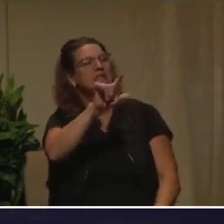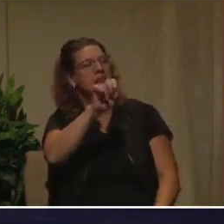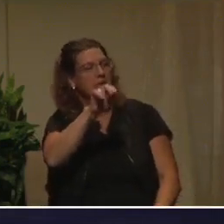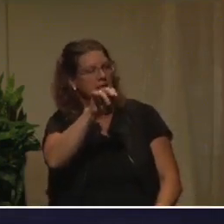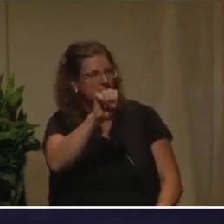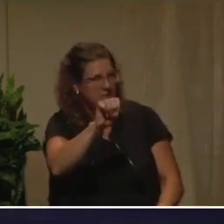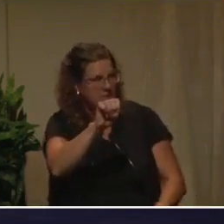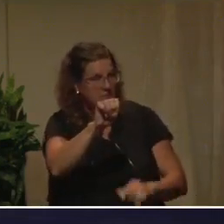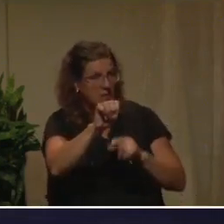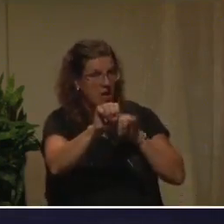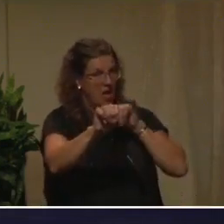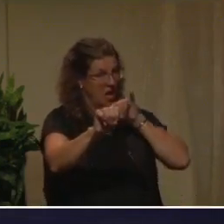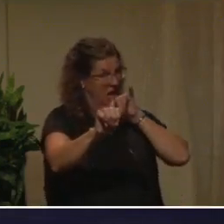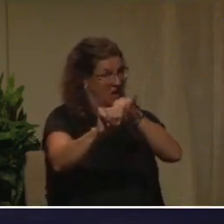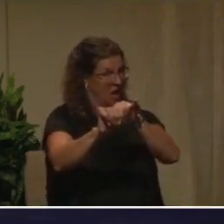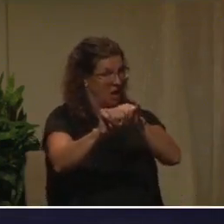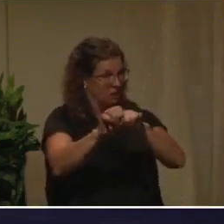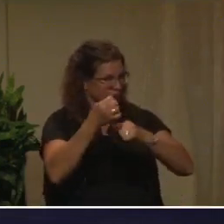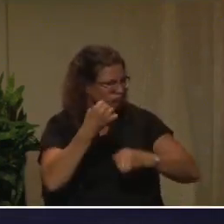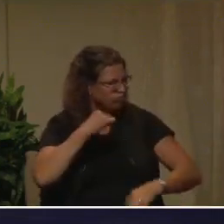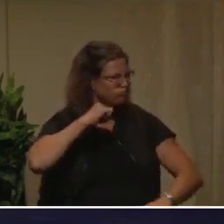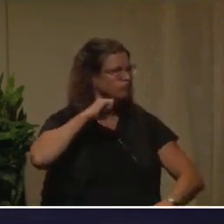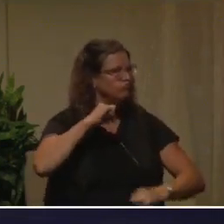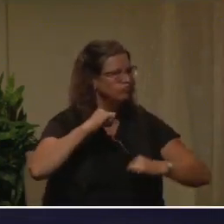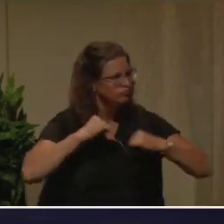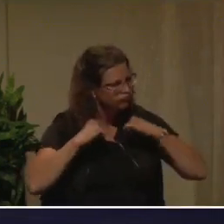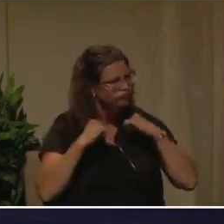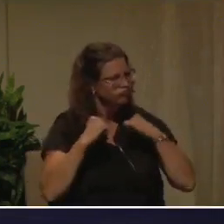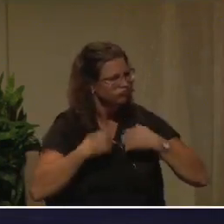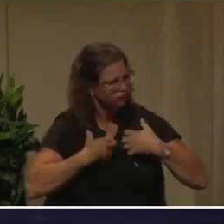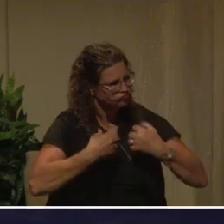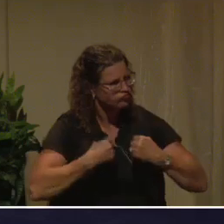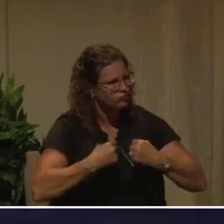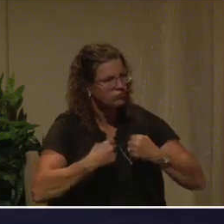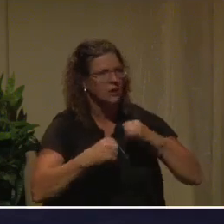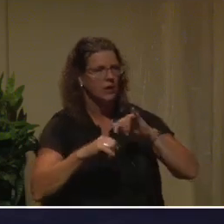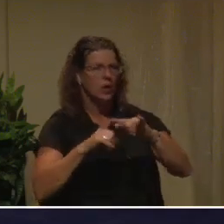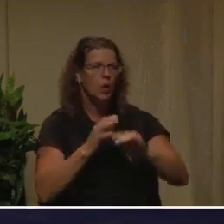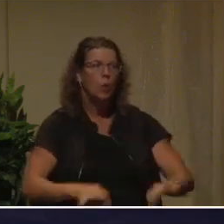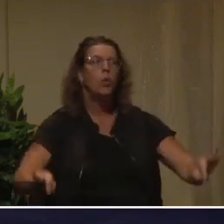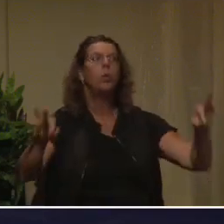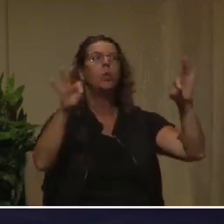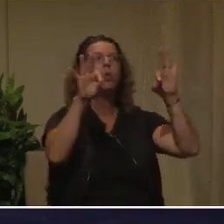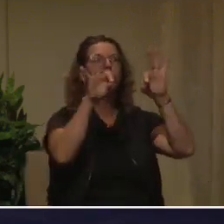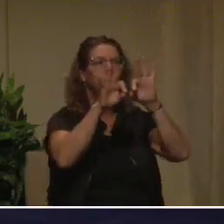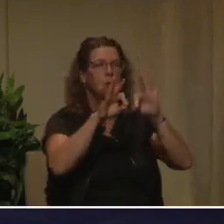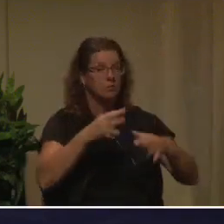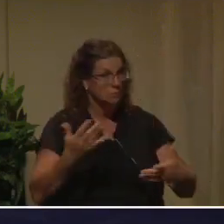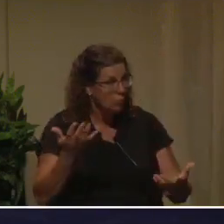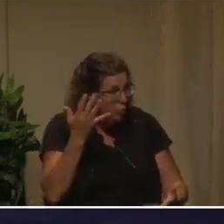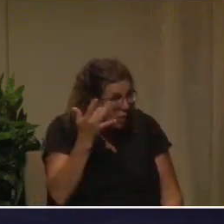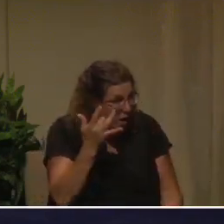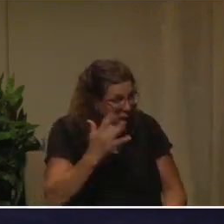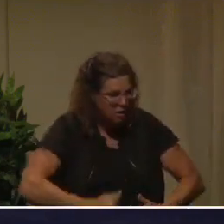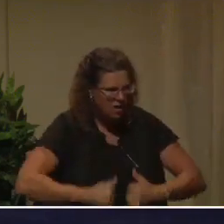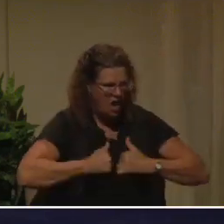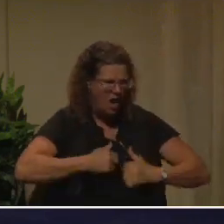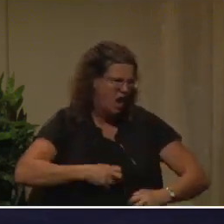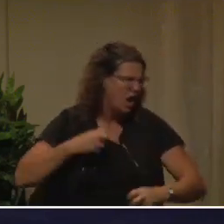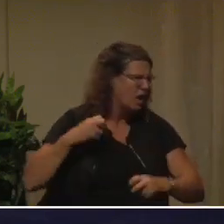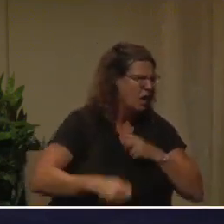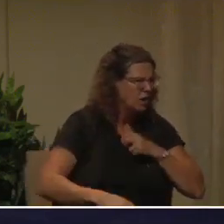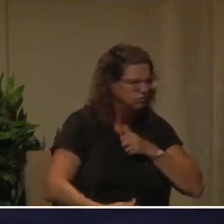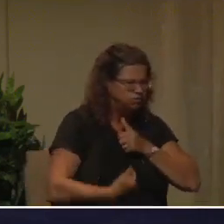more vital for you and me than resilience, because life is hard. That is a non-negotiable fact